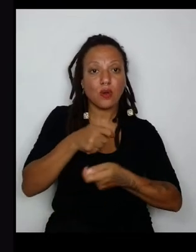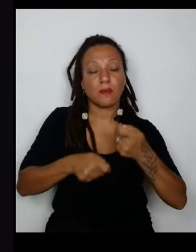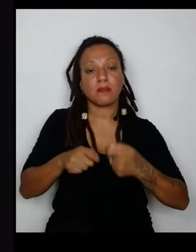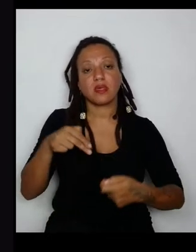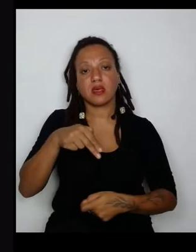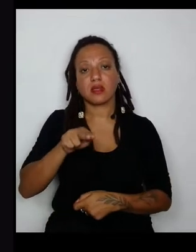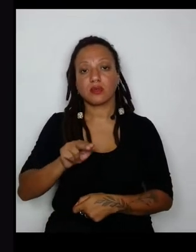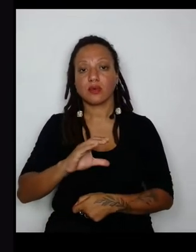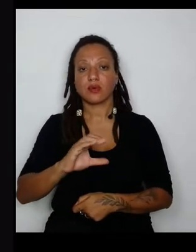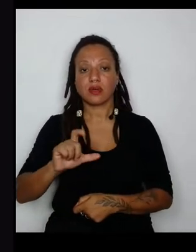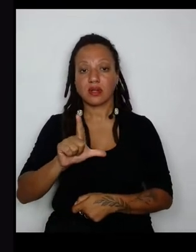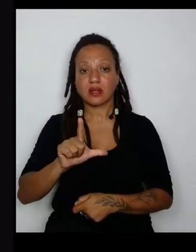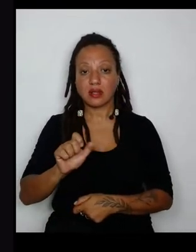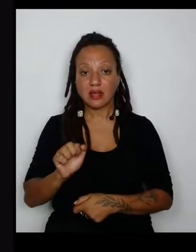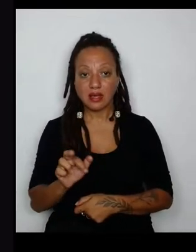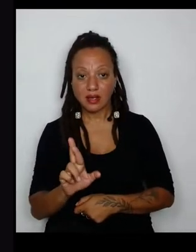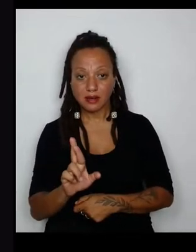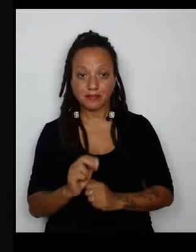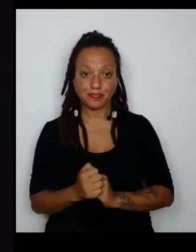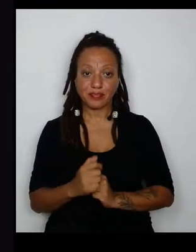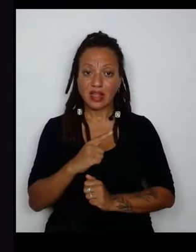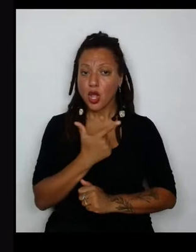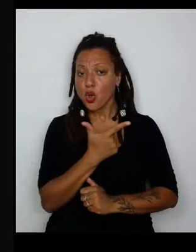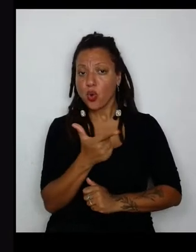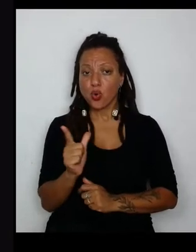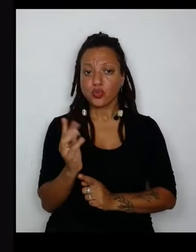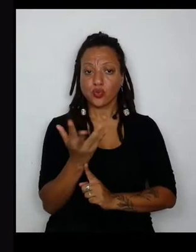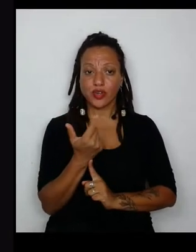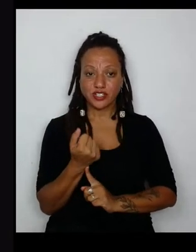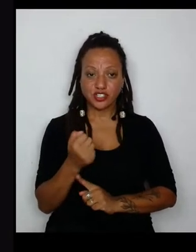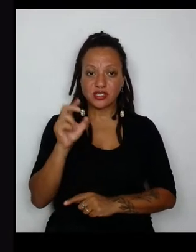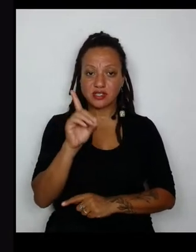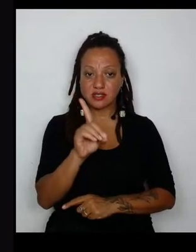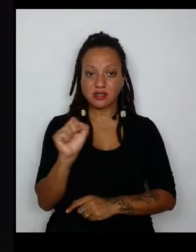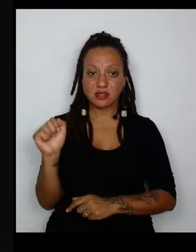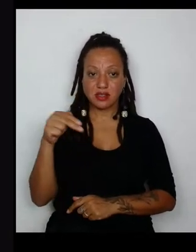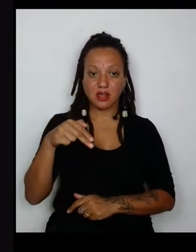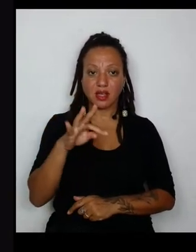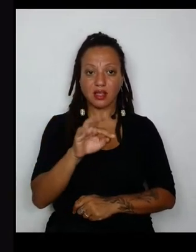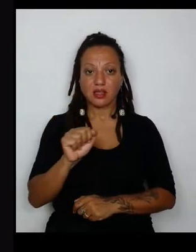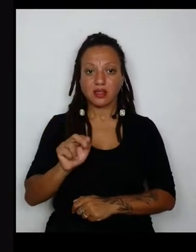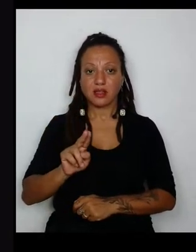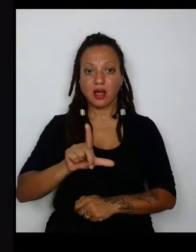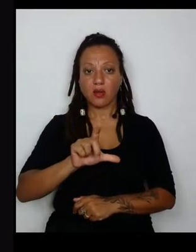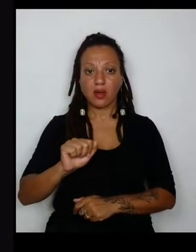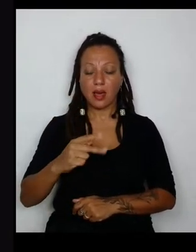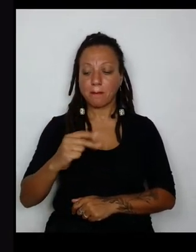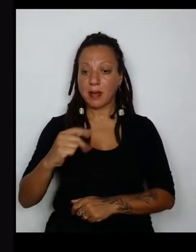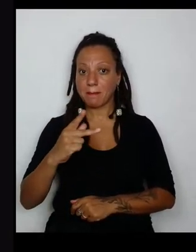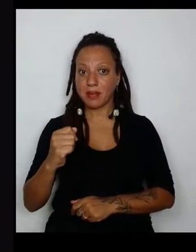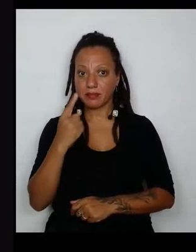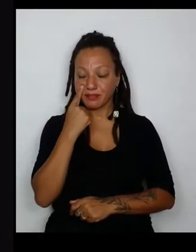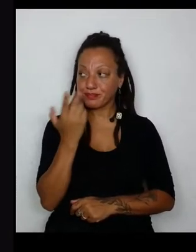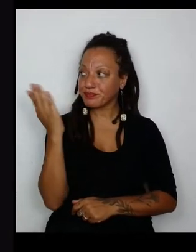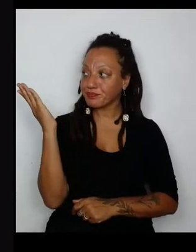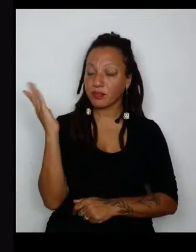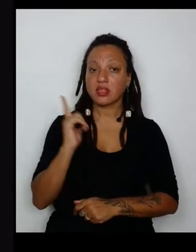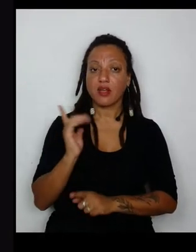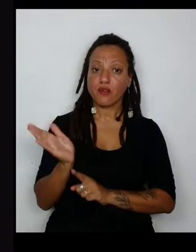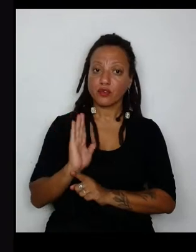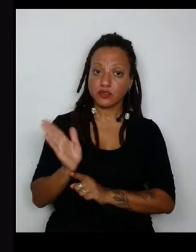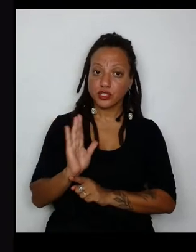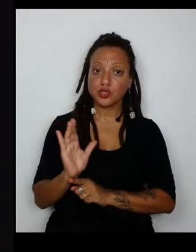untitled work that that was inspired by a youtube video that the artists saw of a troupe of french